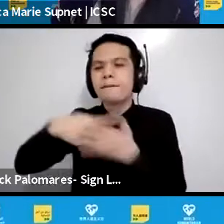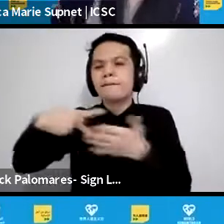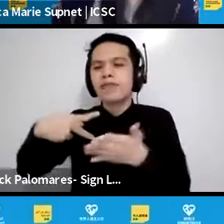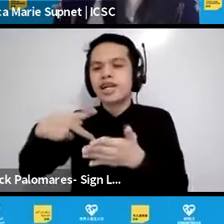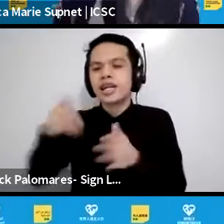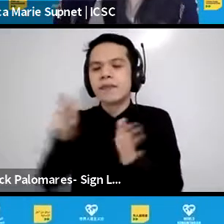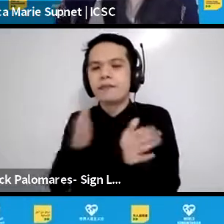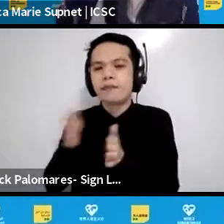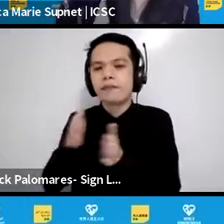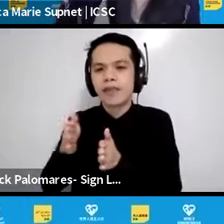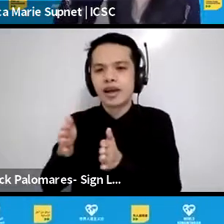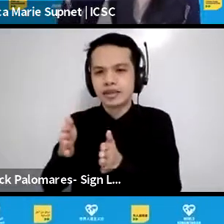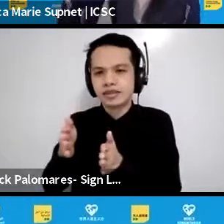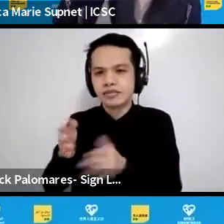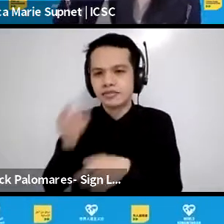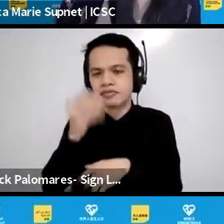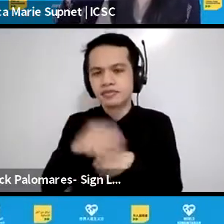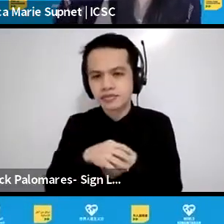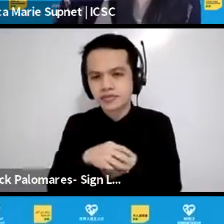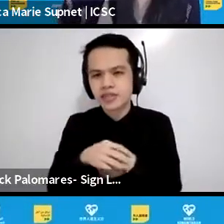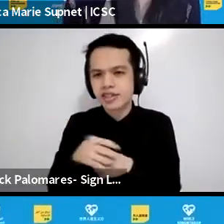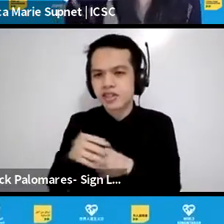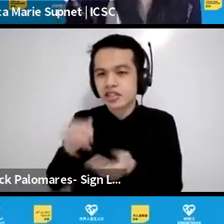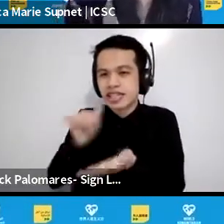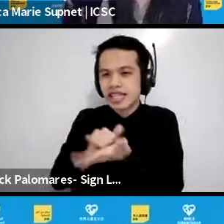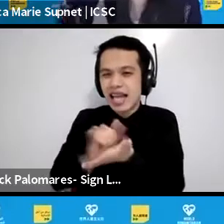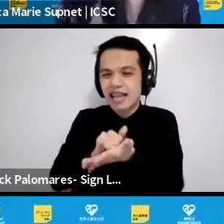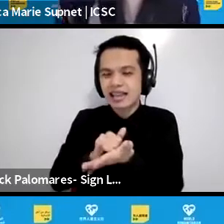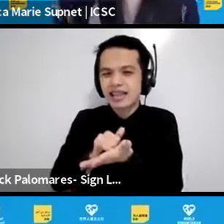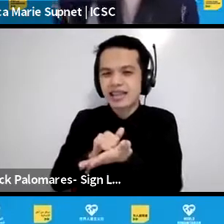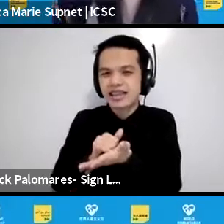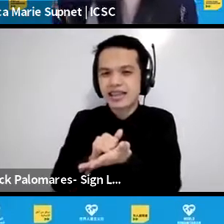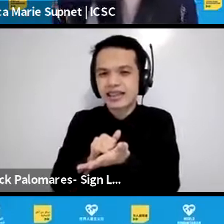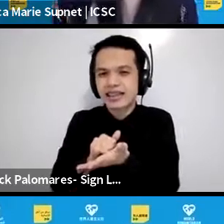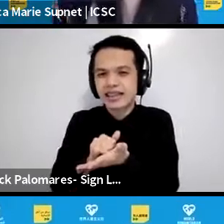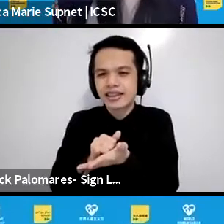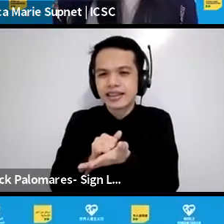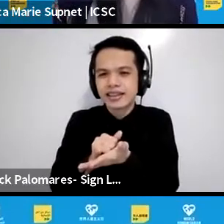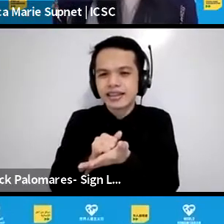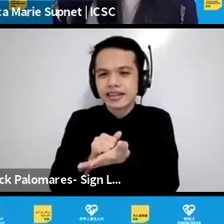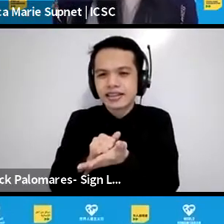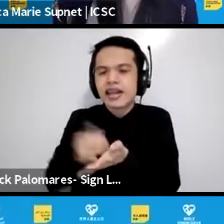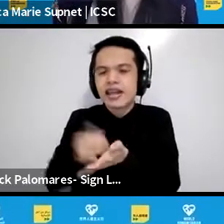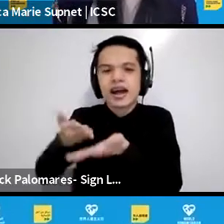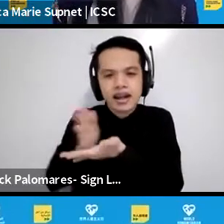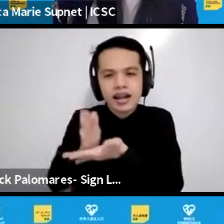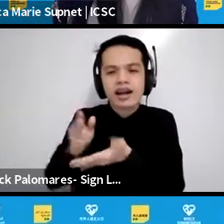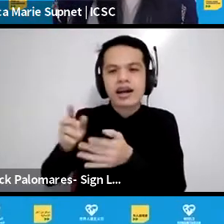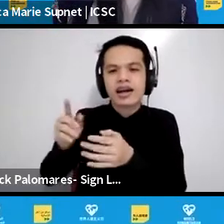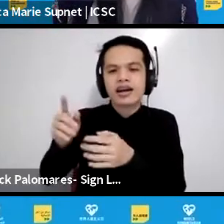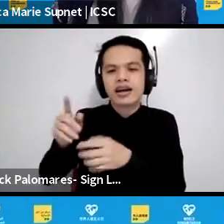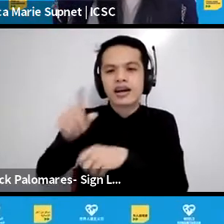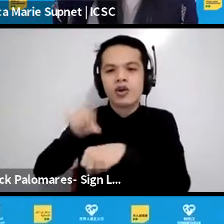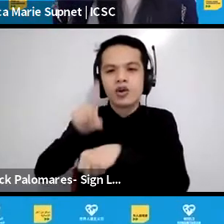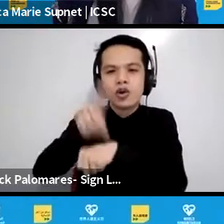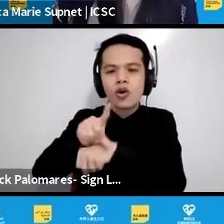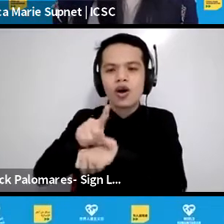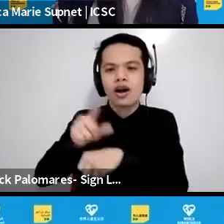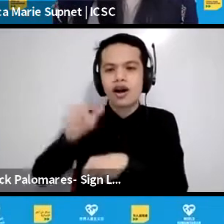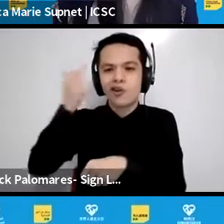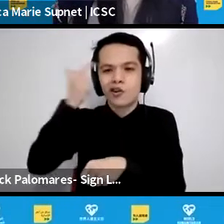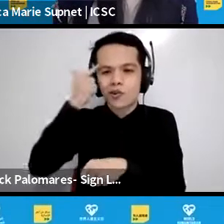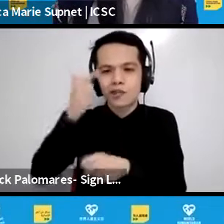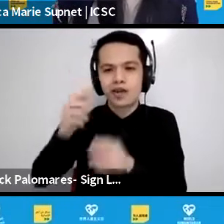assessment atom. No? So this mechanism also allows local government units to